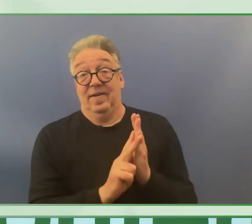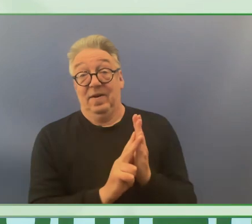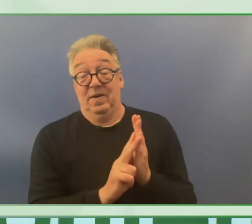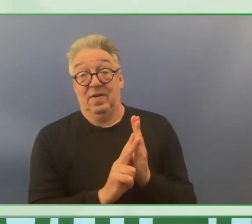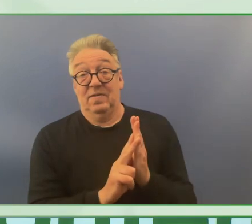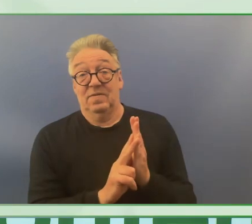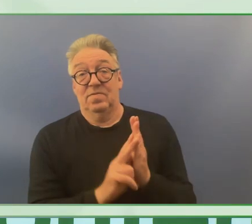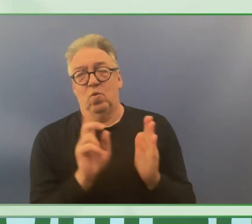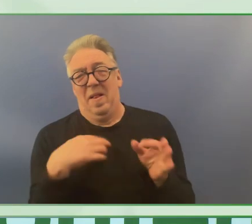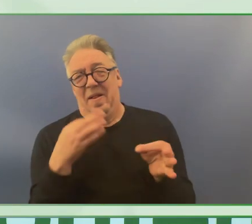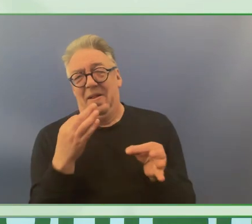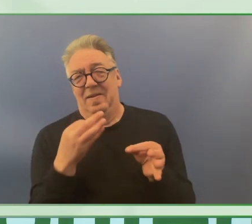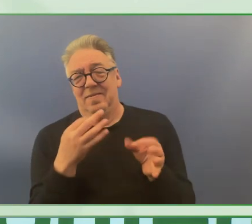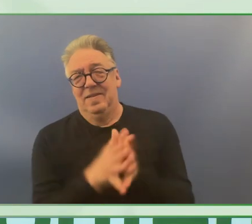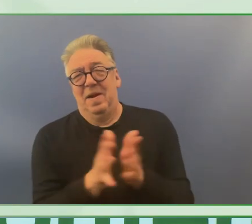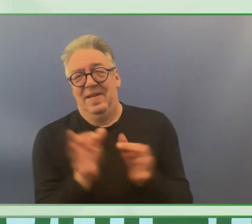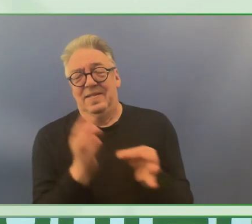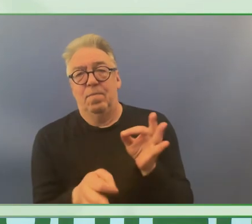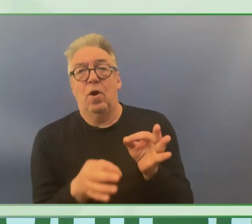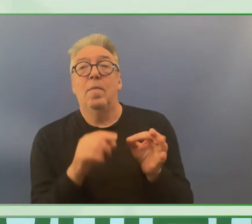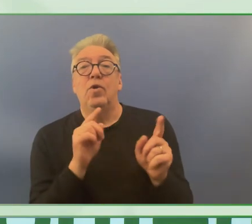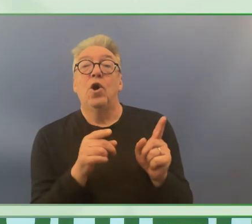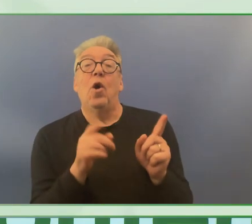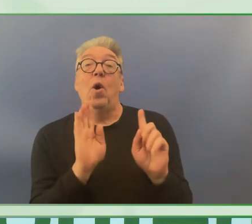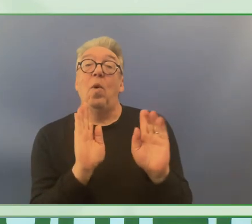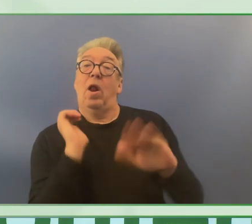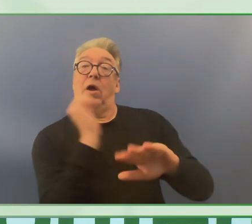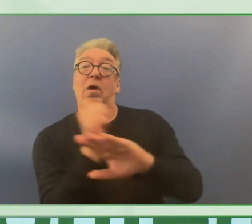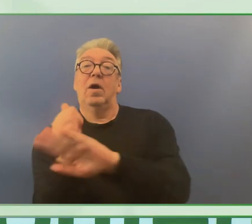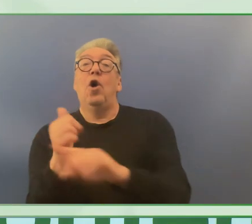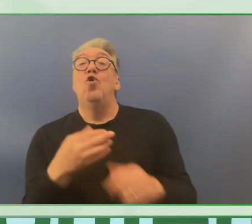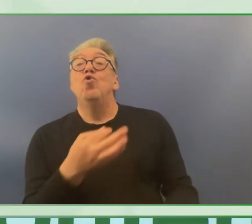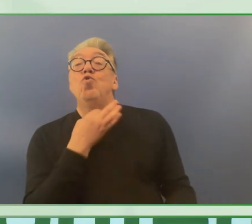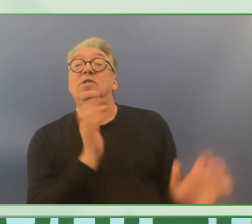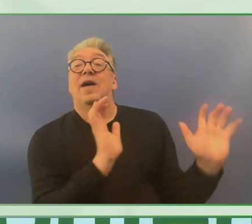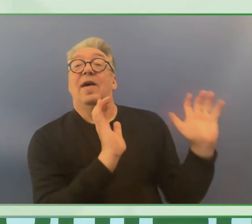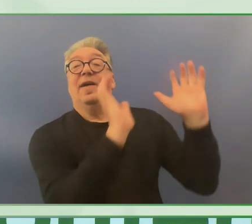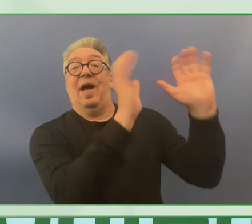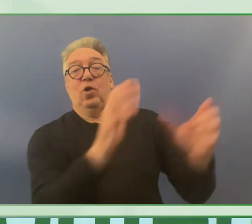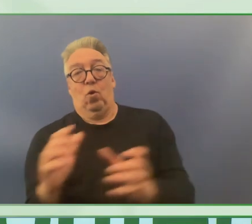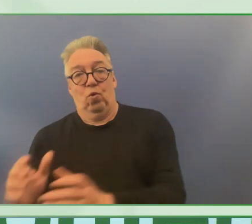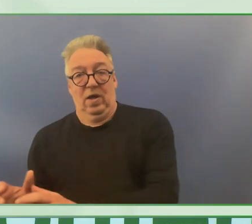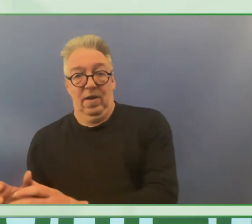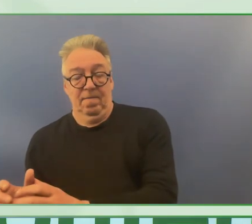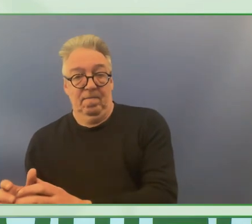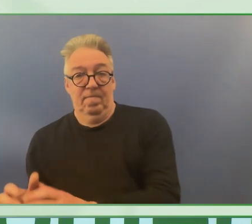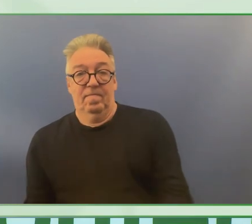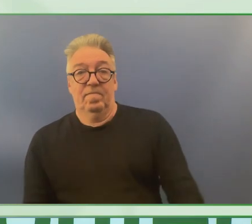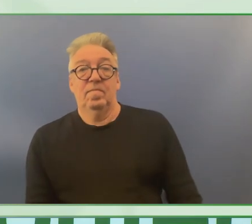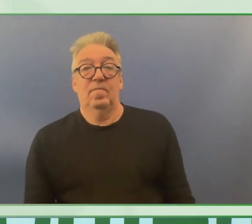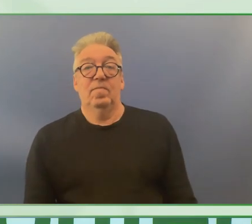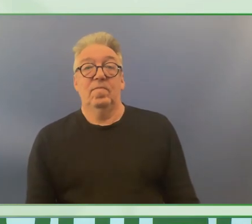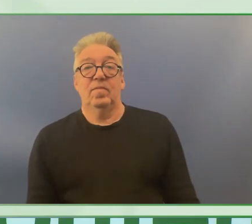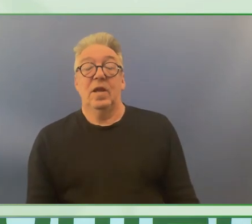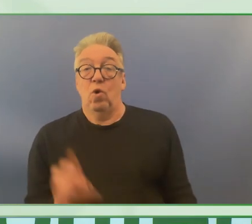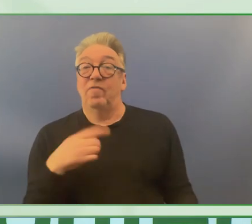breaks AI systems based on the risk category. And as mentioned, there's a very high-risk